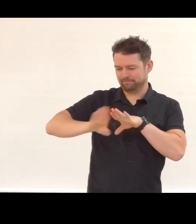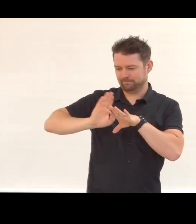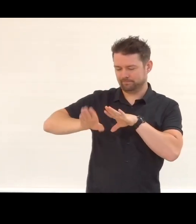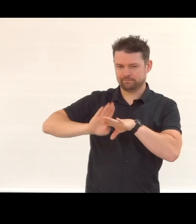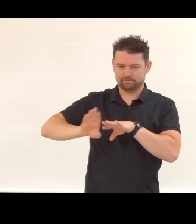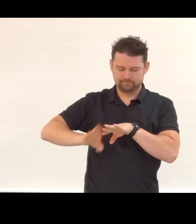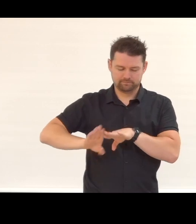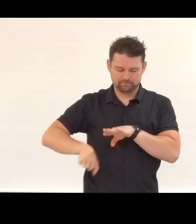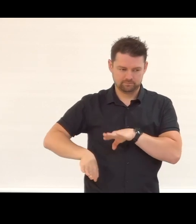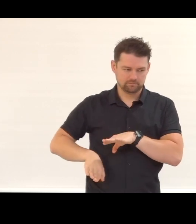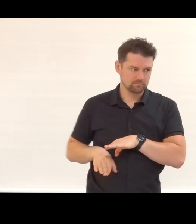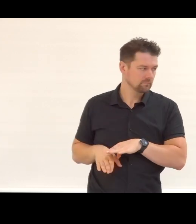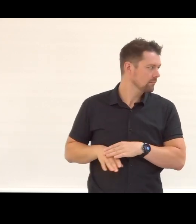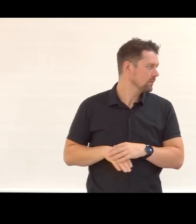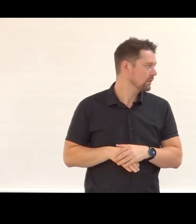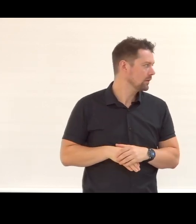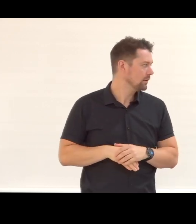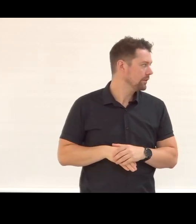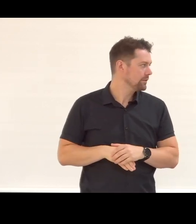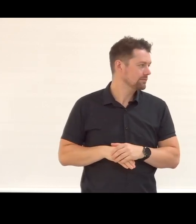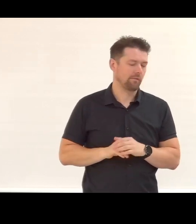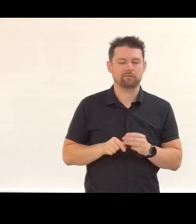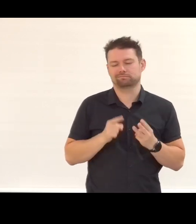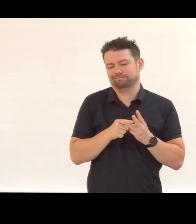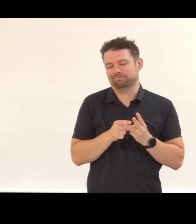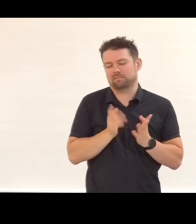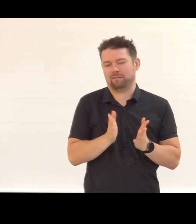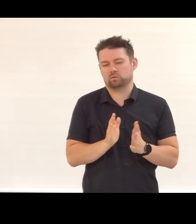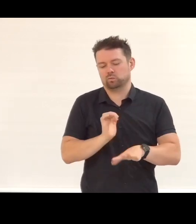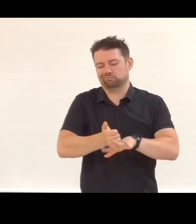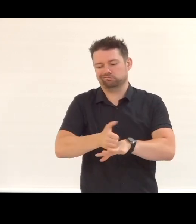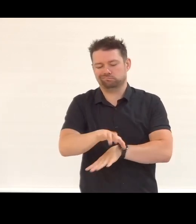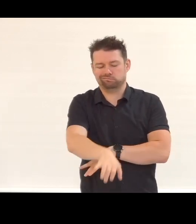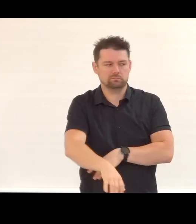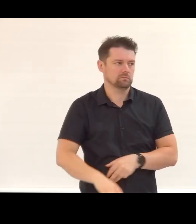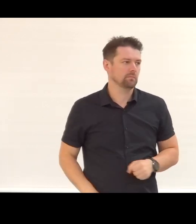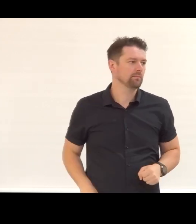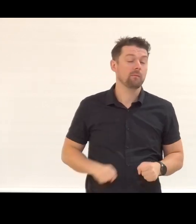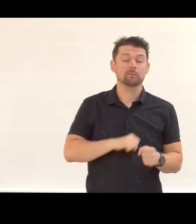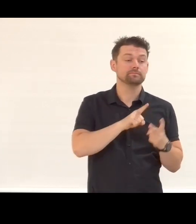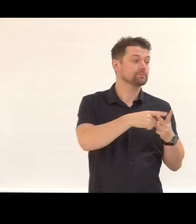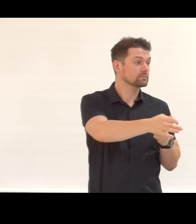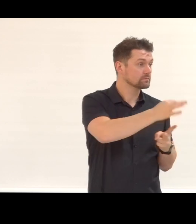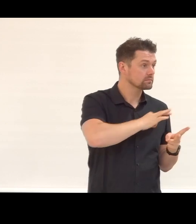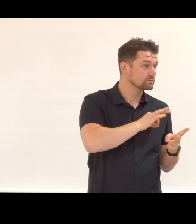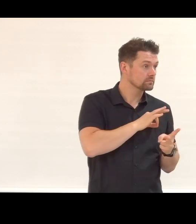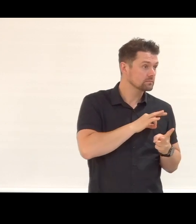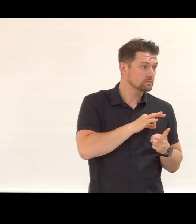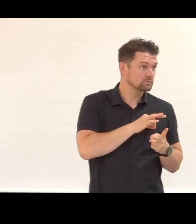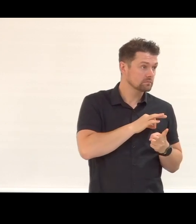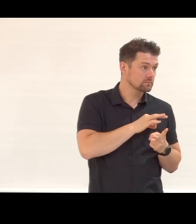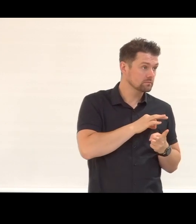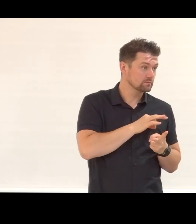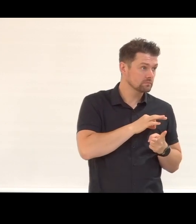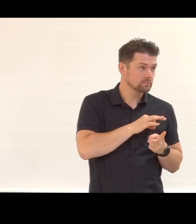whole crew. And of course, the last part is on site. So yeah. And my second question, I can assume why, but I